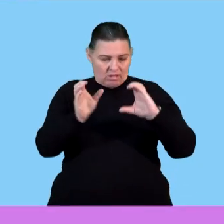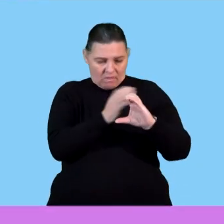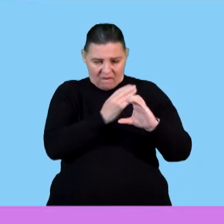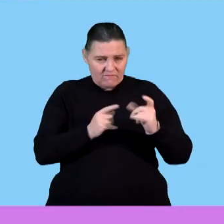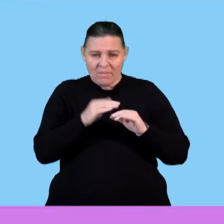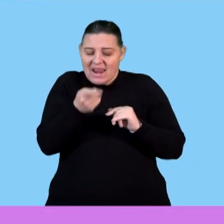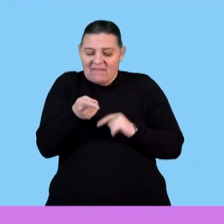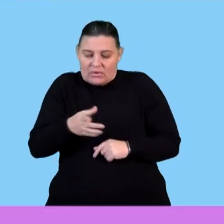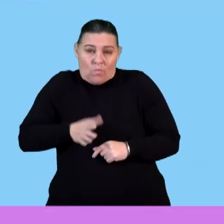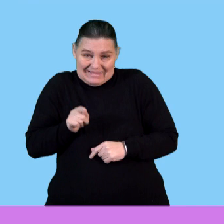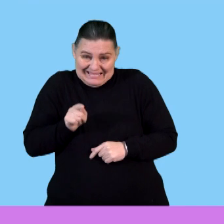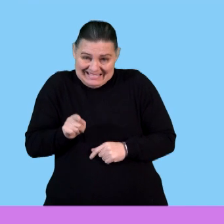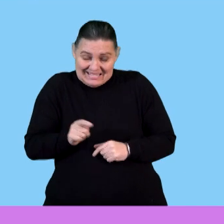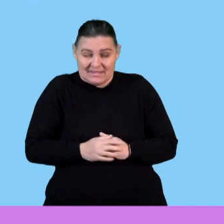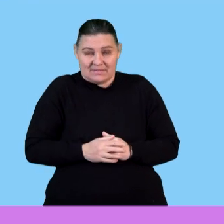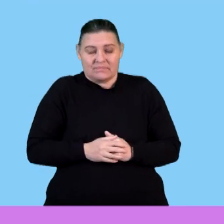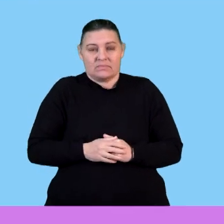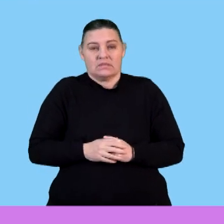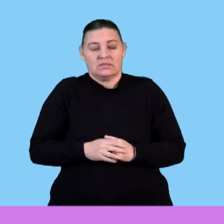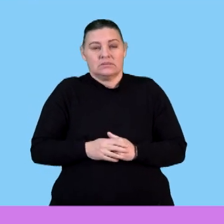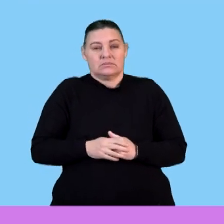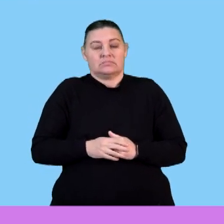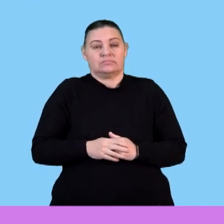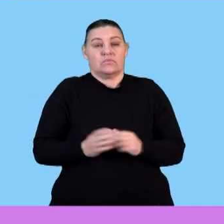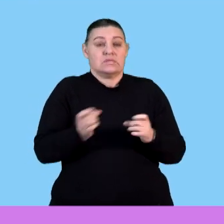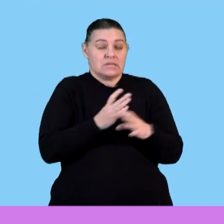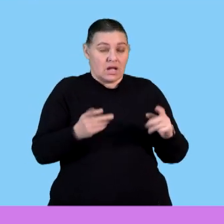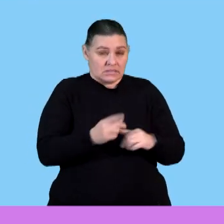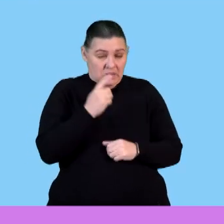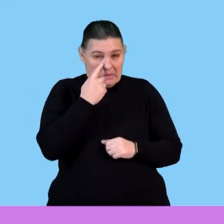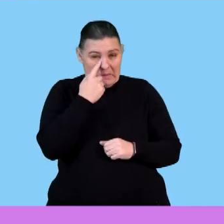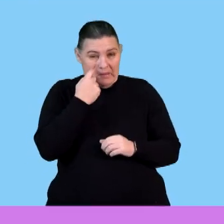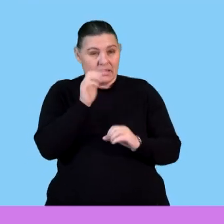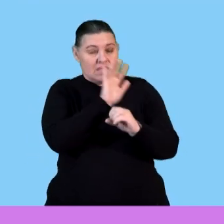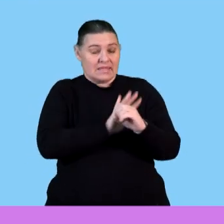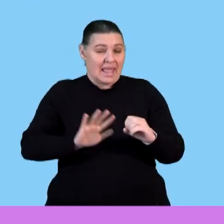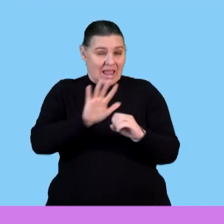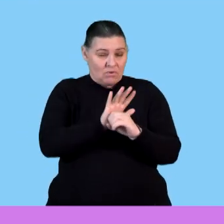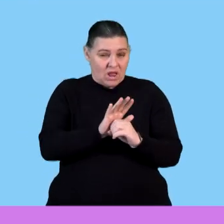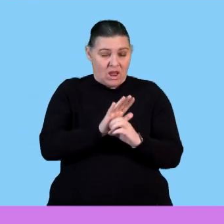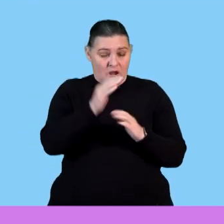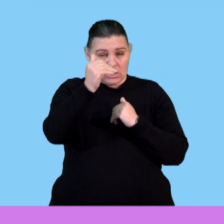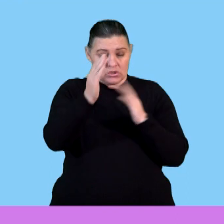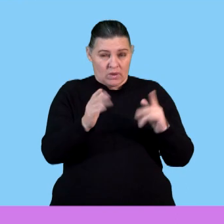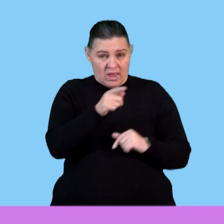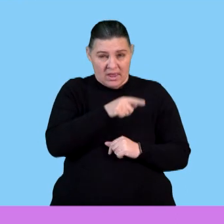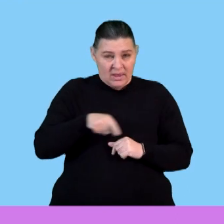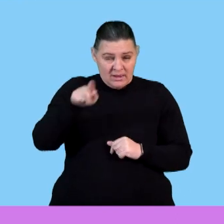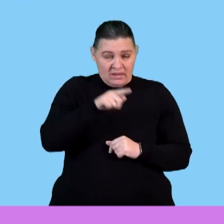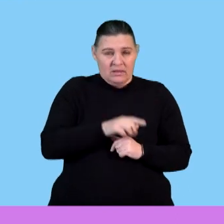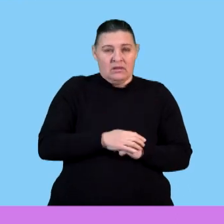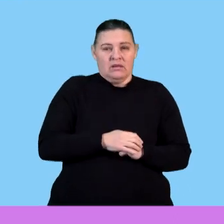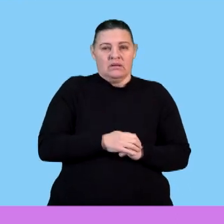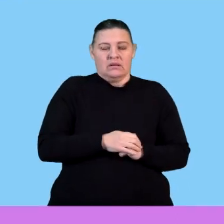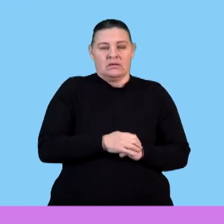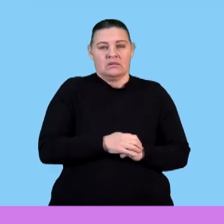1440, that's all the pastry we have. But we're cutting out just the circles, and that's why that should work. Let's give it a go. So to start